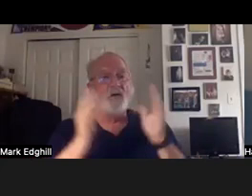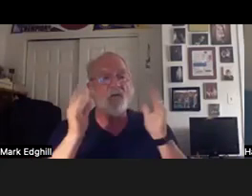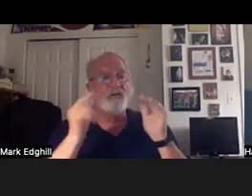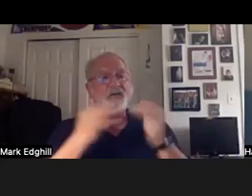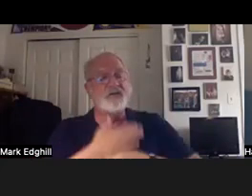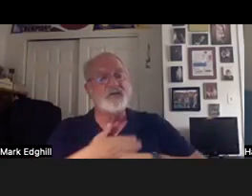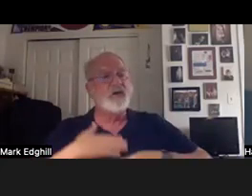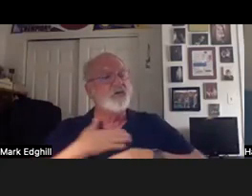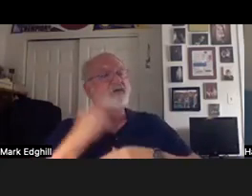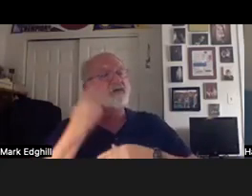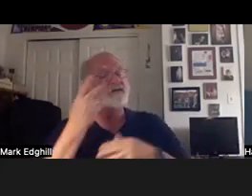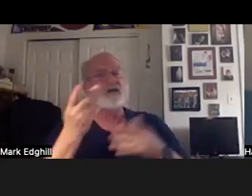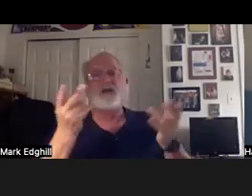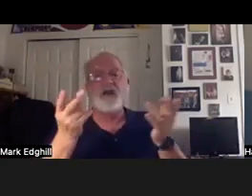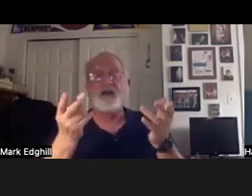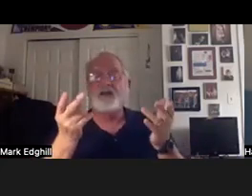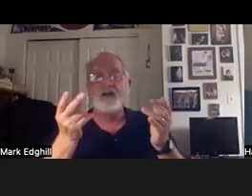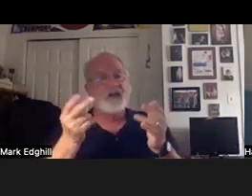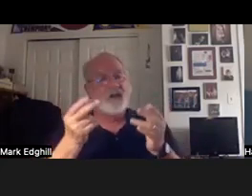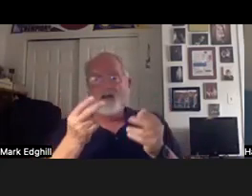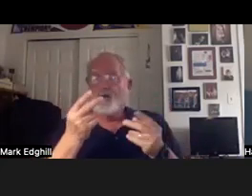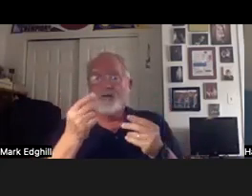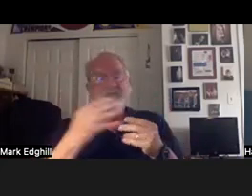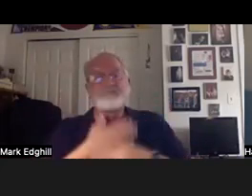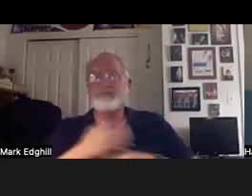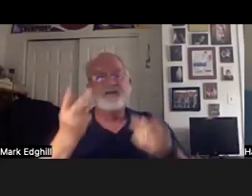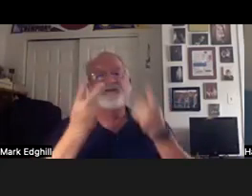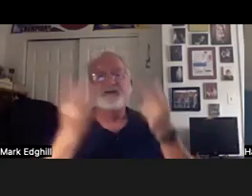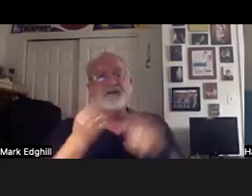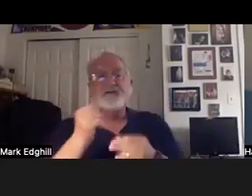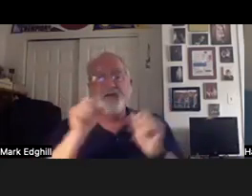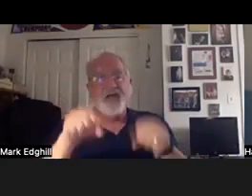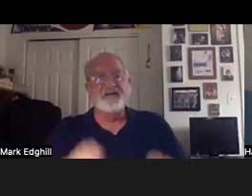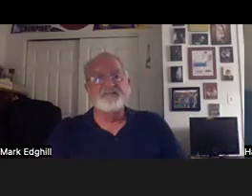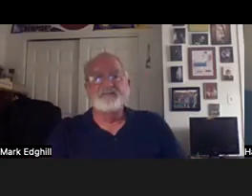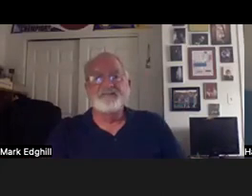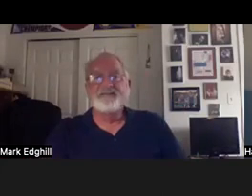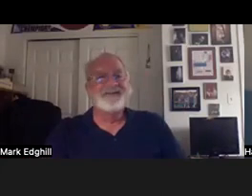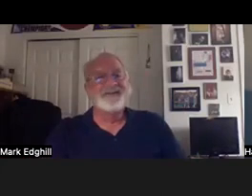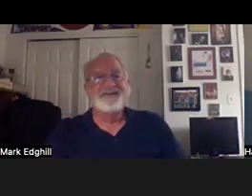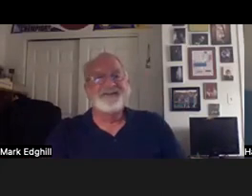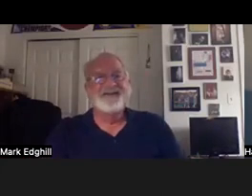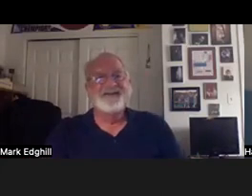coming. I hope you really enjoy what you see. Please visit if you can.